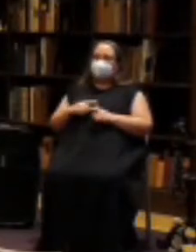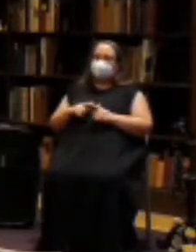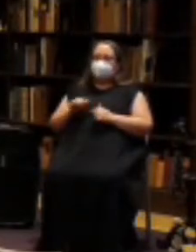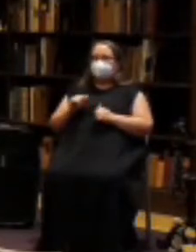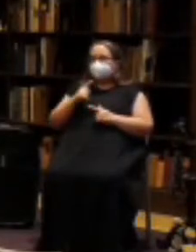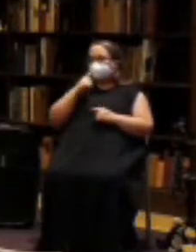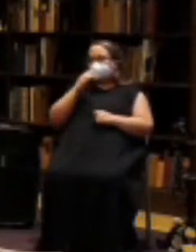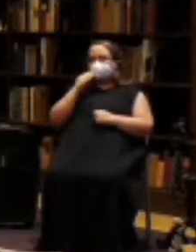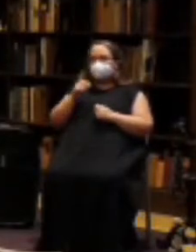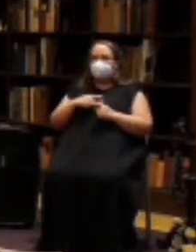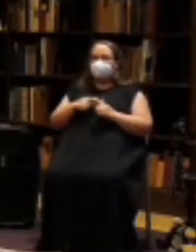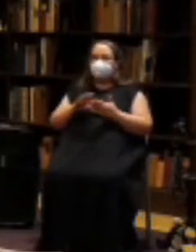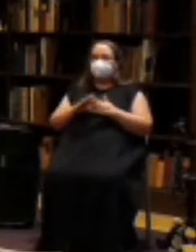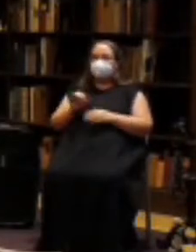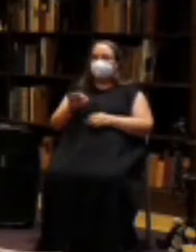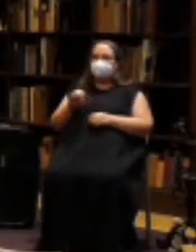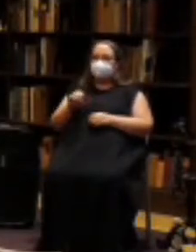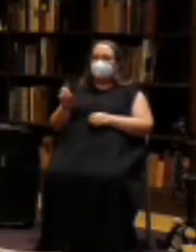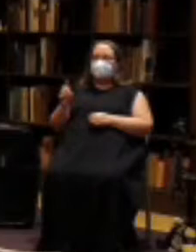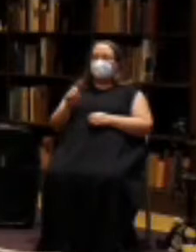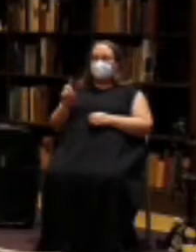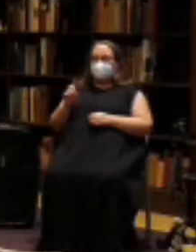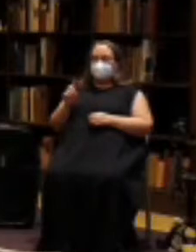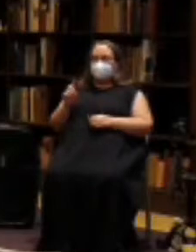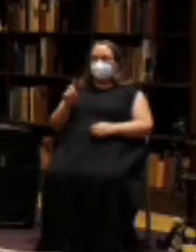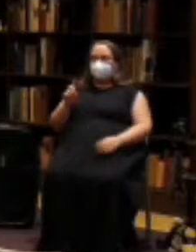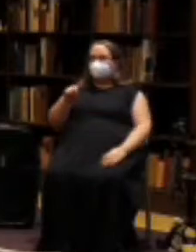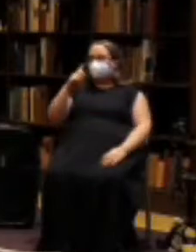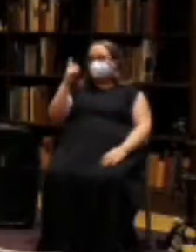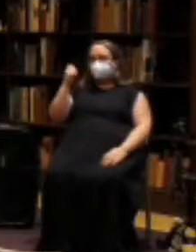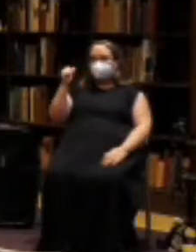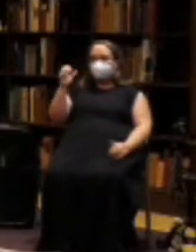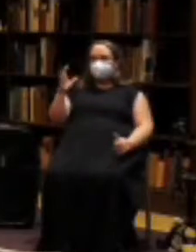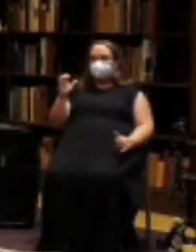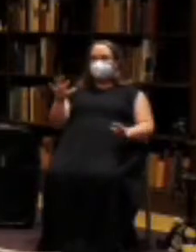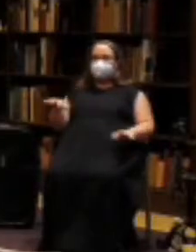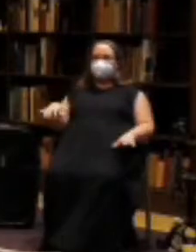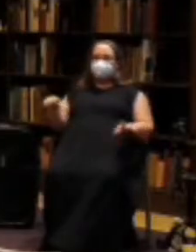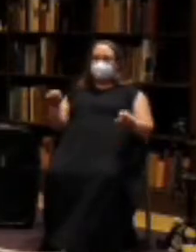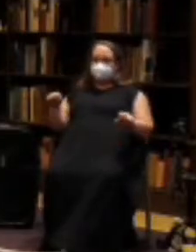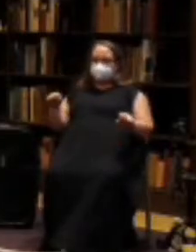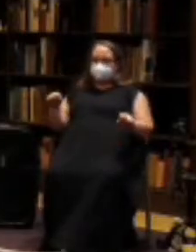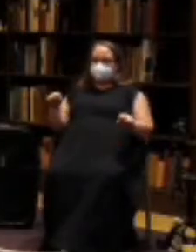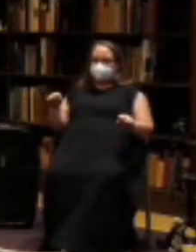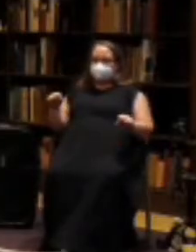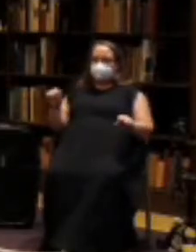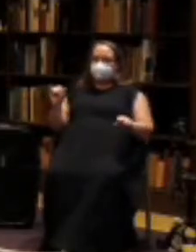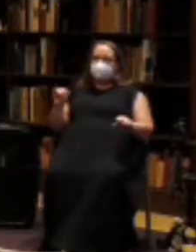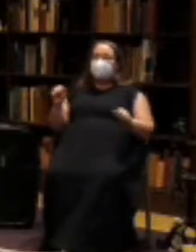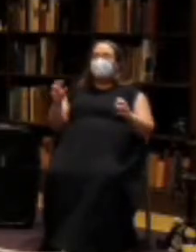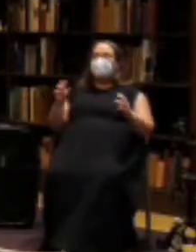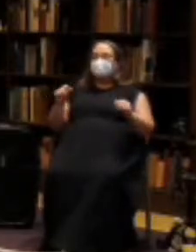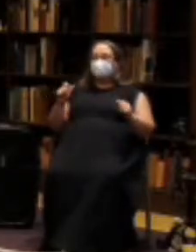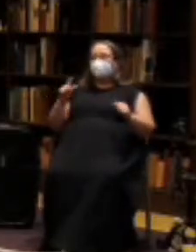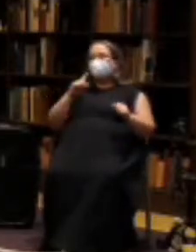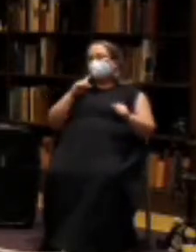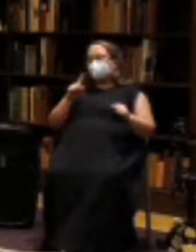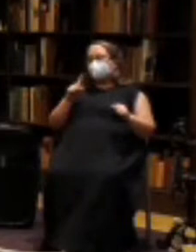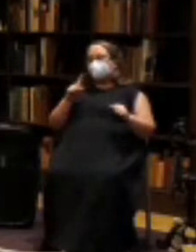interesting. Ironically, then they also become spaces where the sort of Black activism can take place as well. So they're